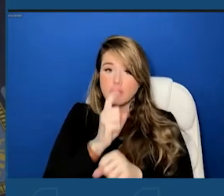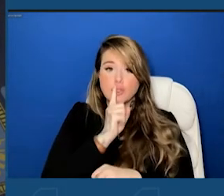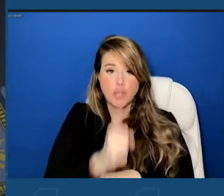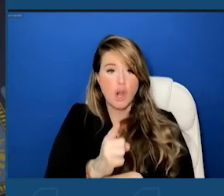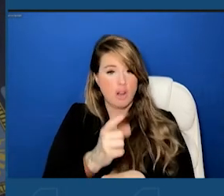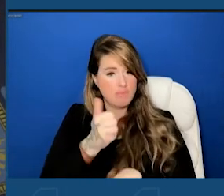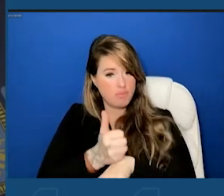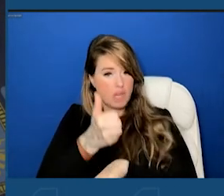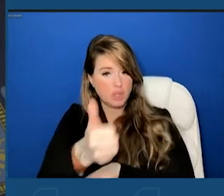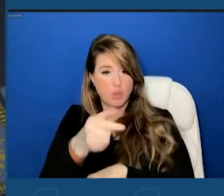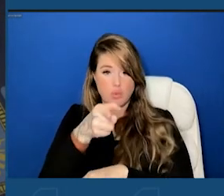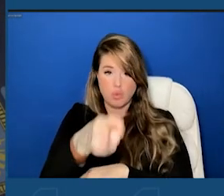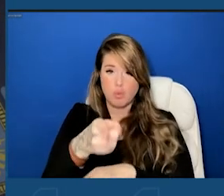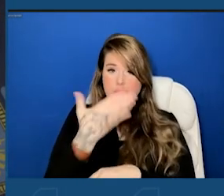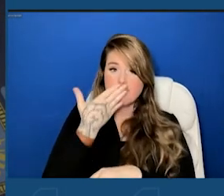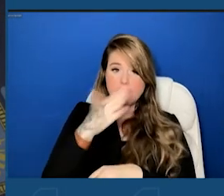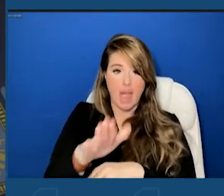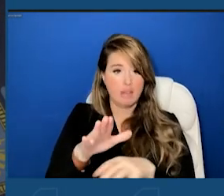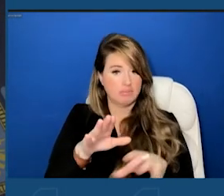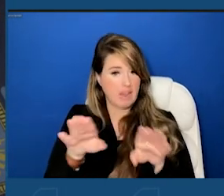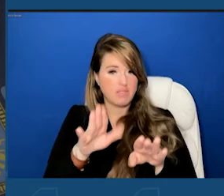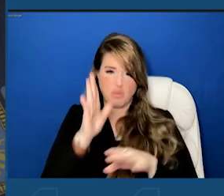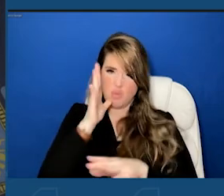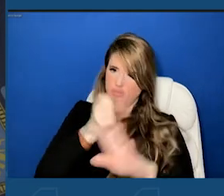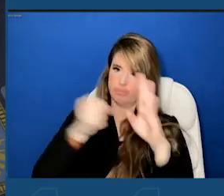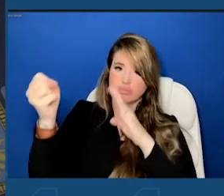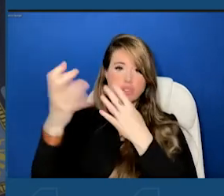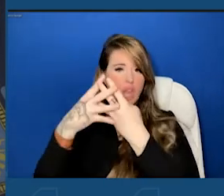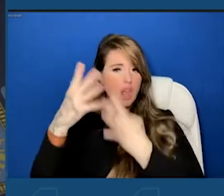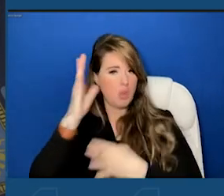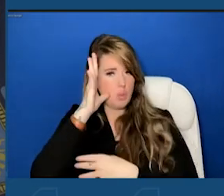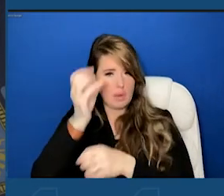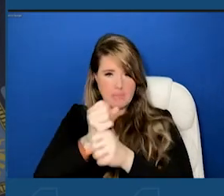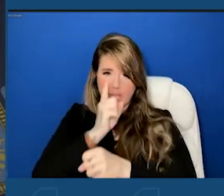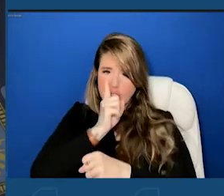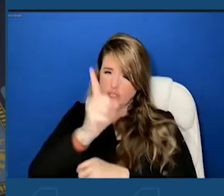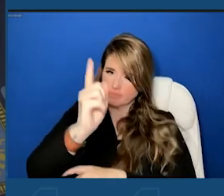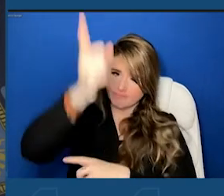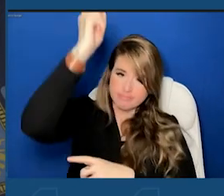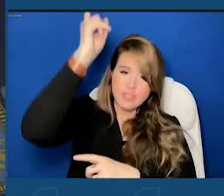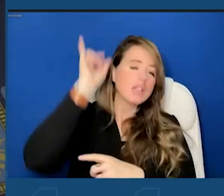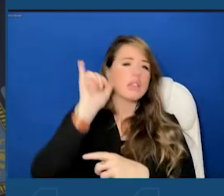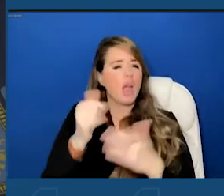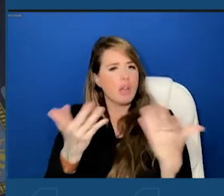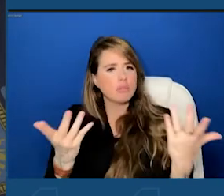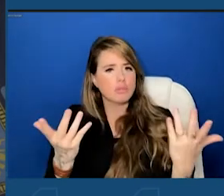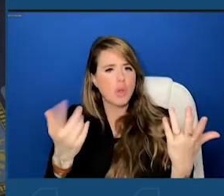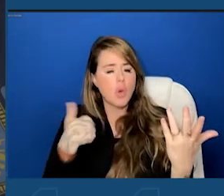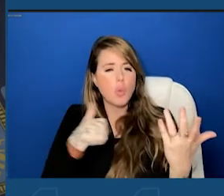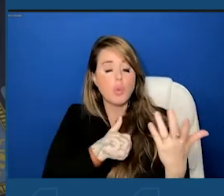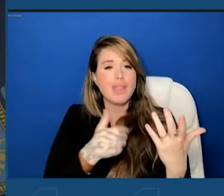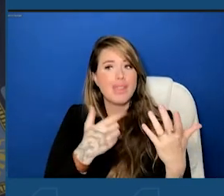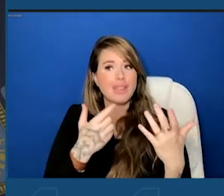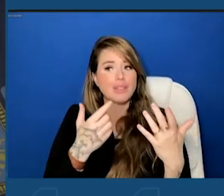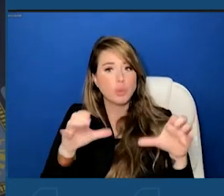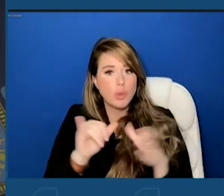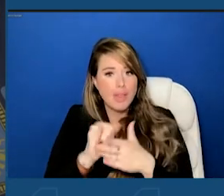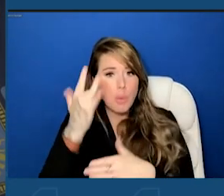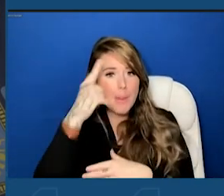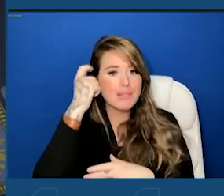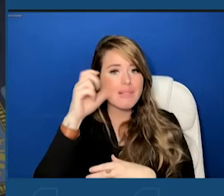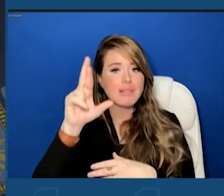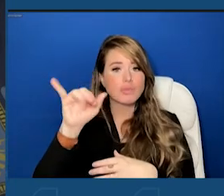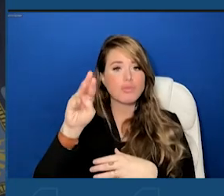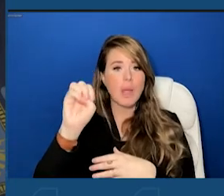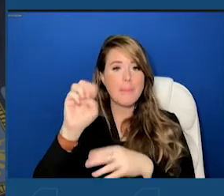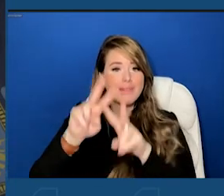prosecute the crime that you've committed. And we've done that. And we've done that because of the Crime Analysis Center, because of my partners in Schenectady and Troy.